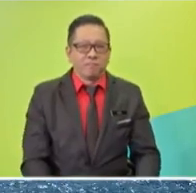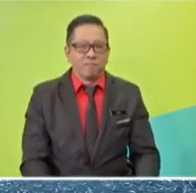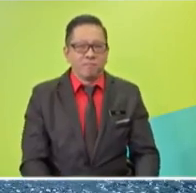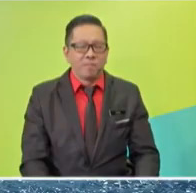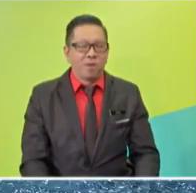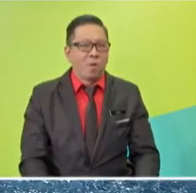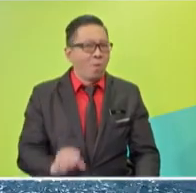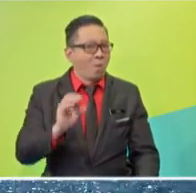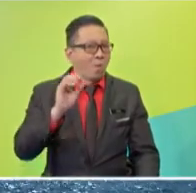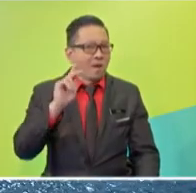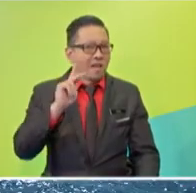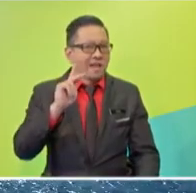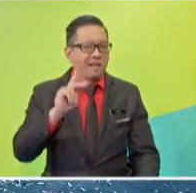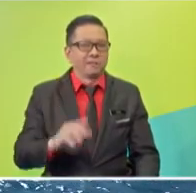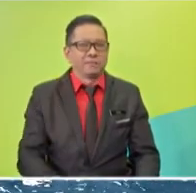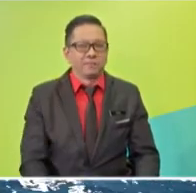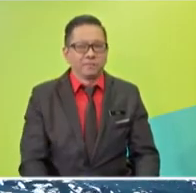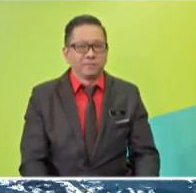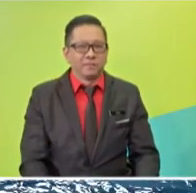Uh-huh. All right, okay.